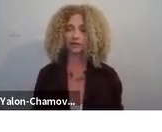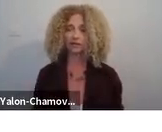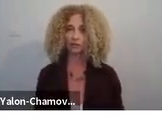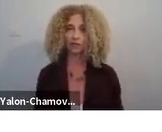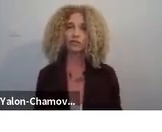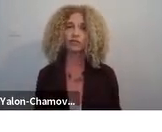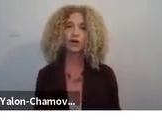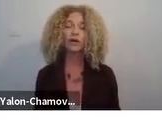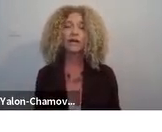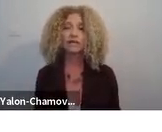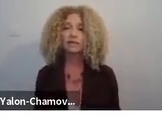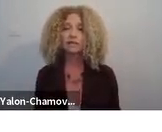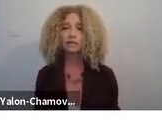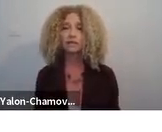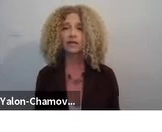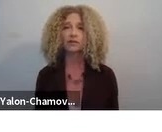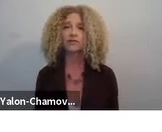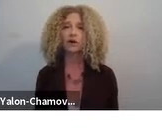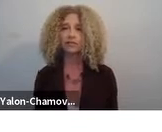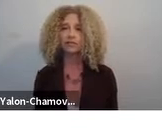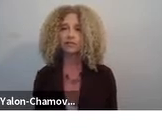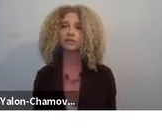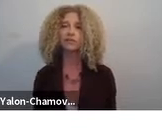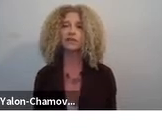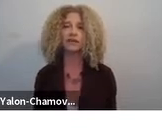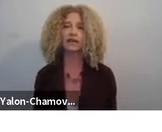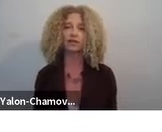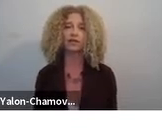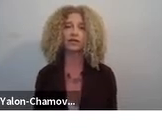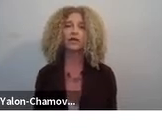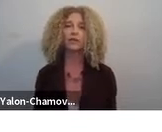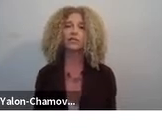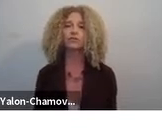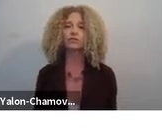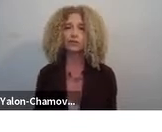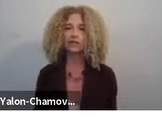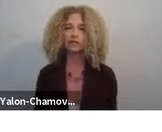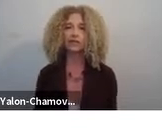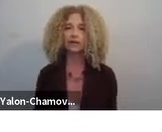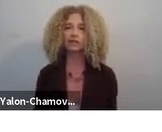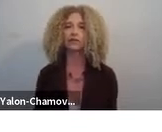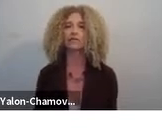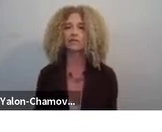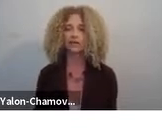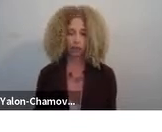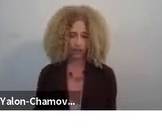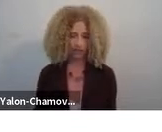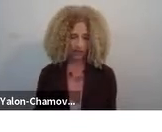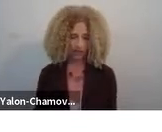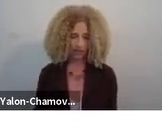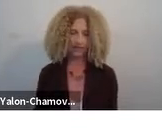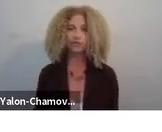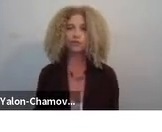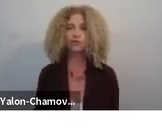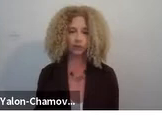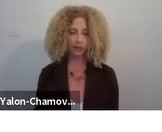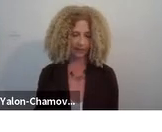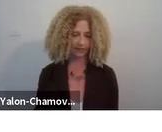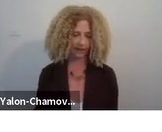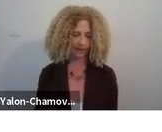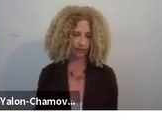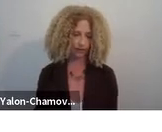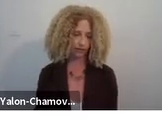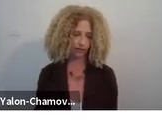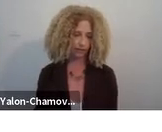do it even more so, is simultaneous audio simplification, which is real-time translation into